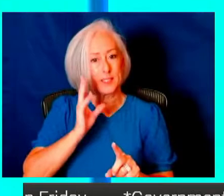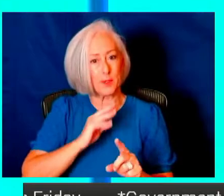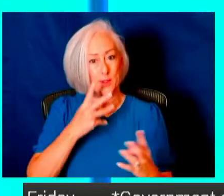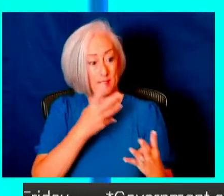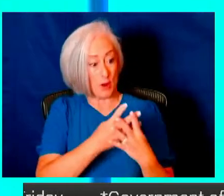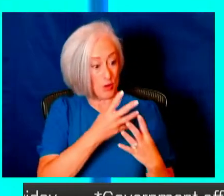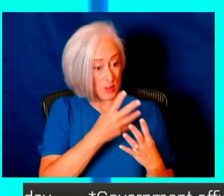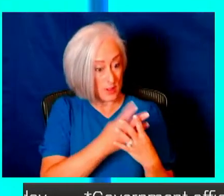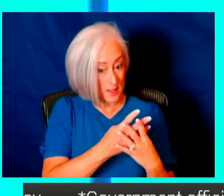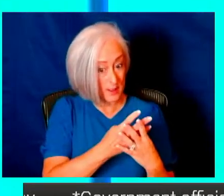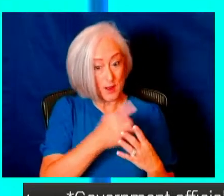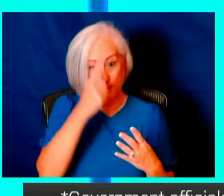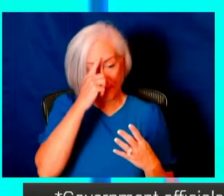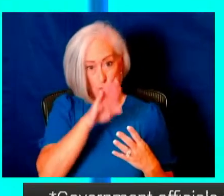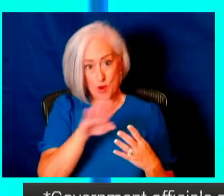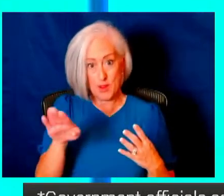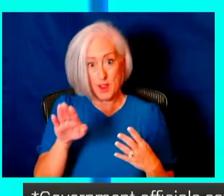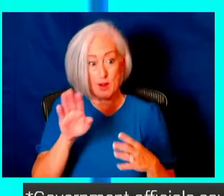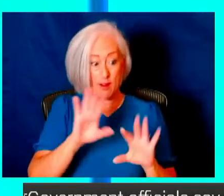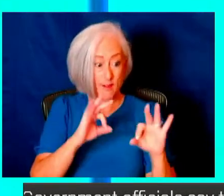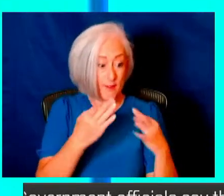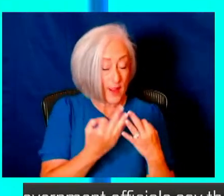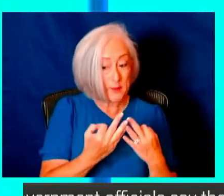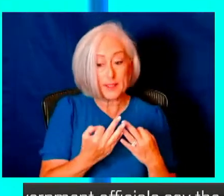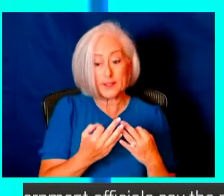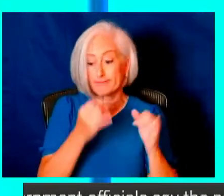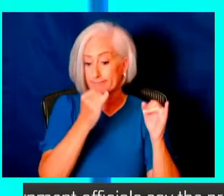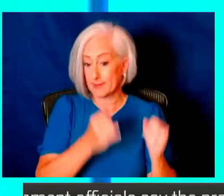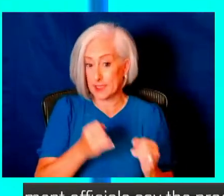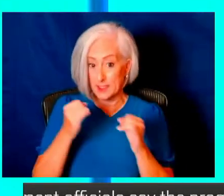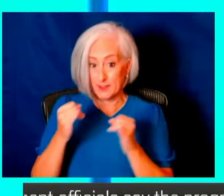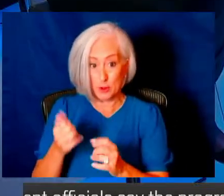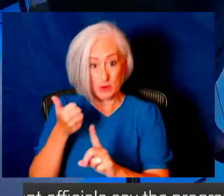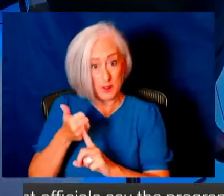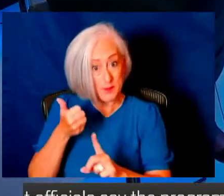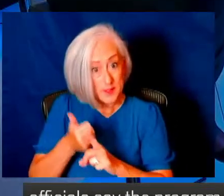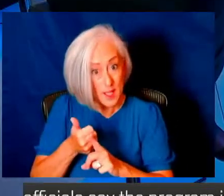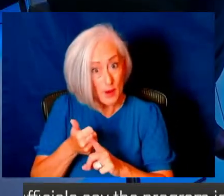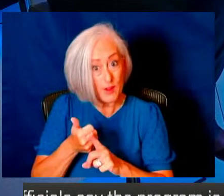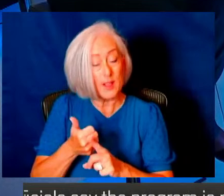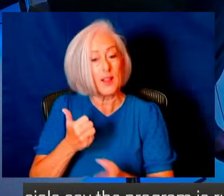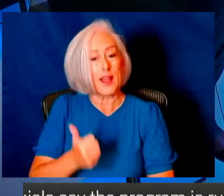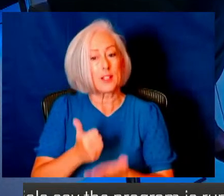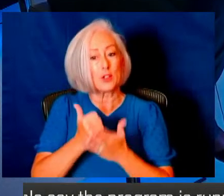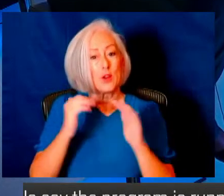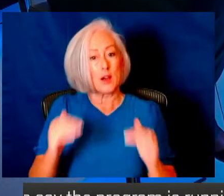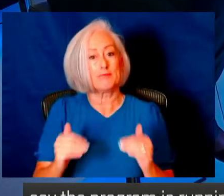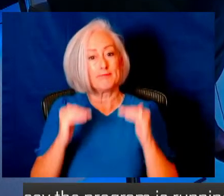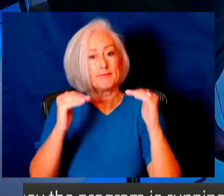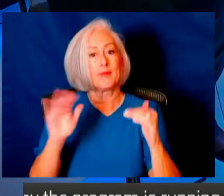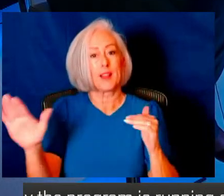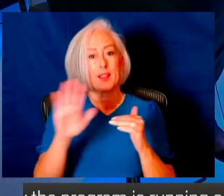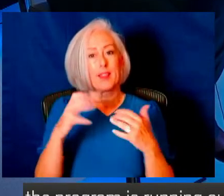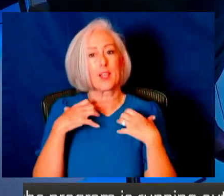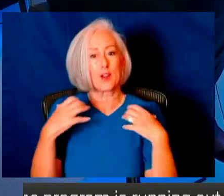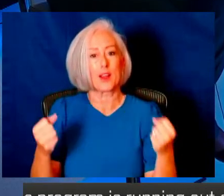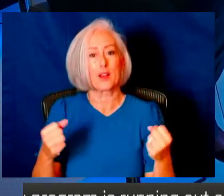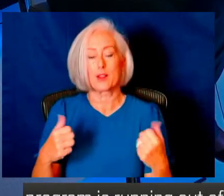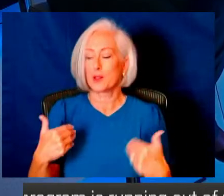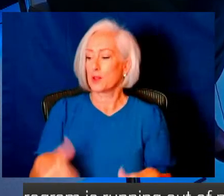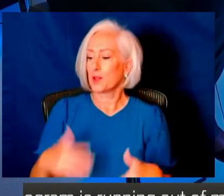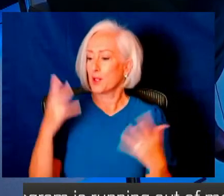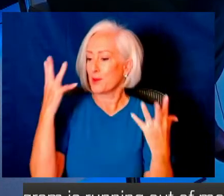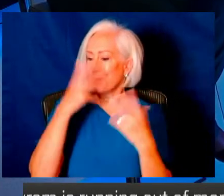and ultimately to advance their health. You know, that is beautifully stated. And I just got to